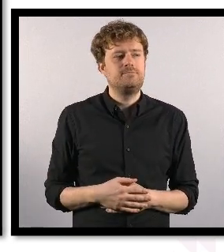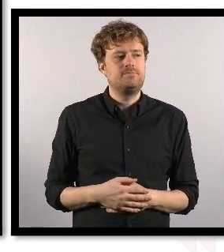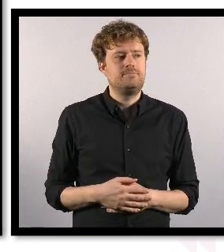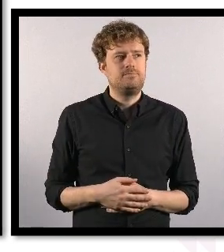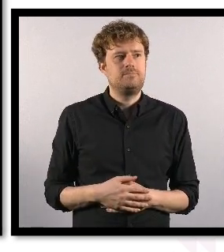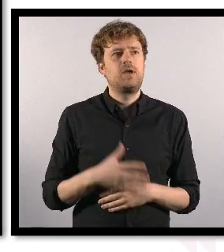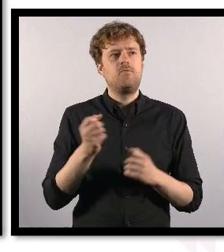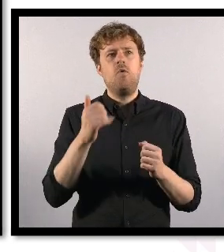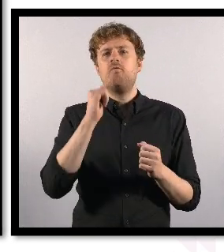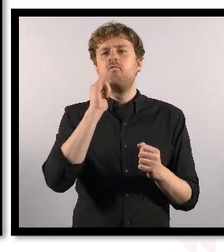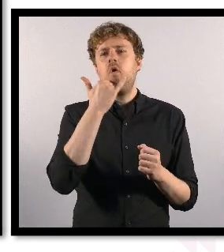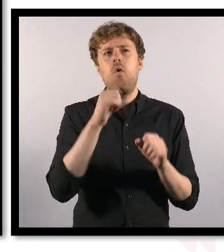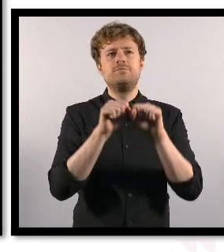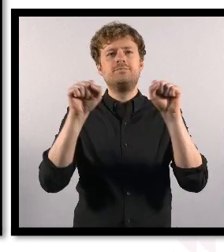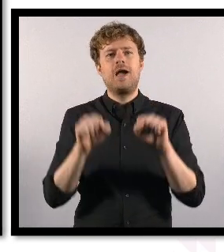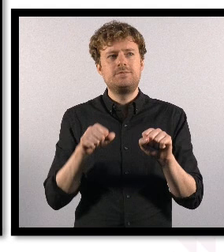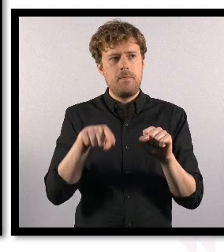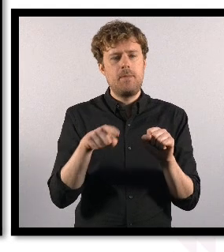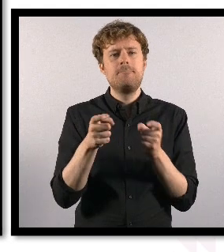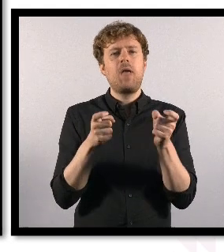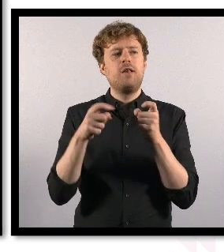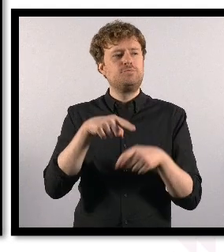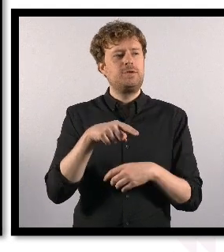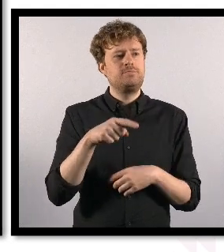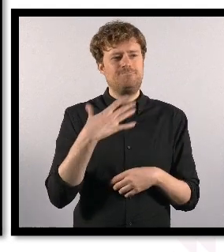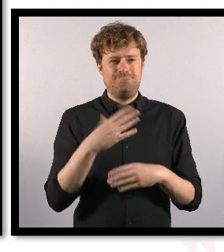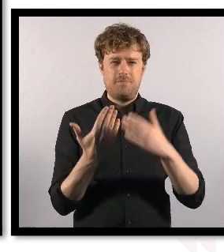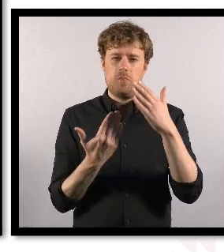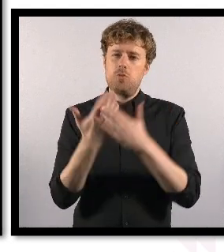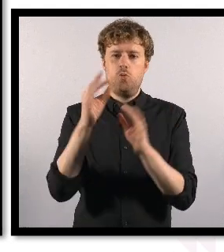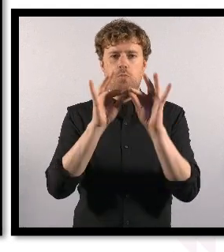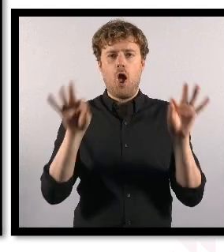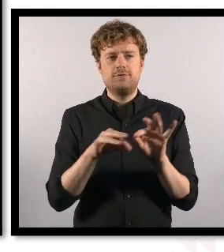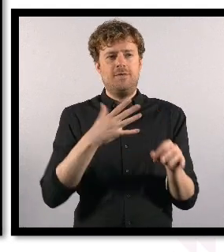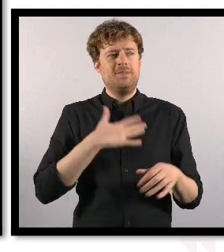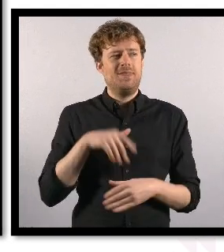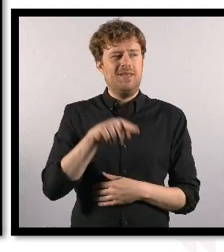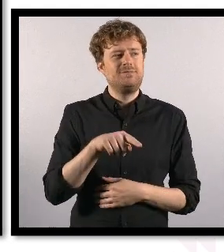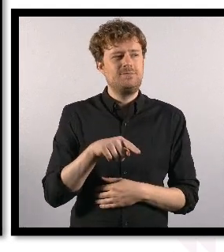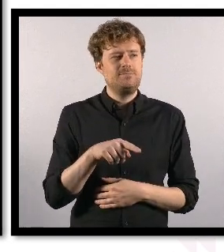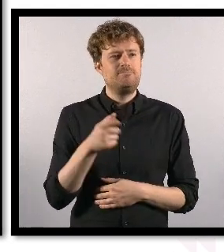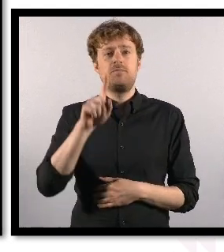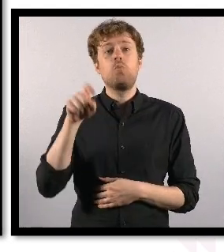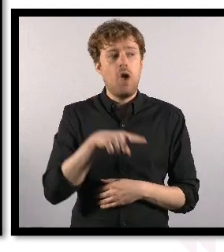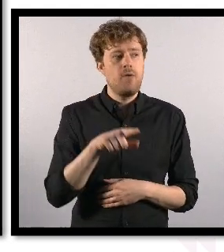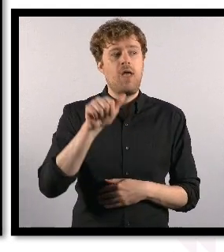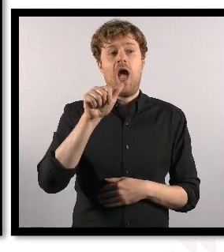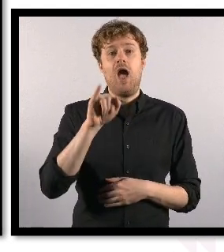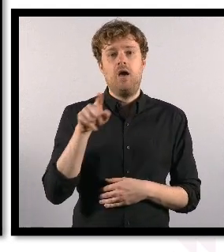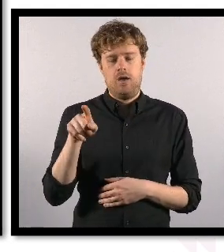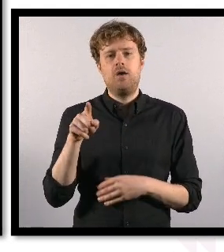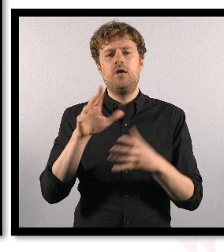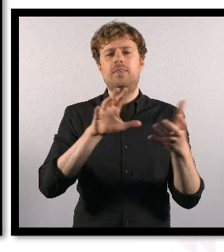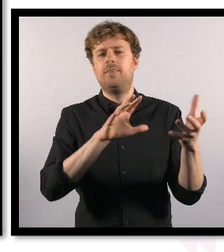way. They may fail by producing a wrong output, and we need to be able to recover from this type of